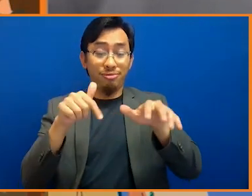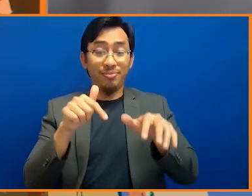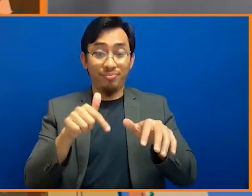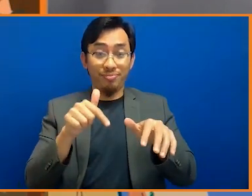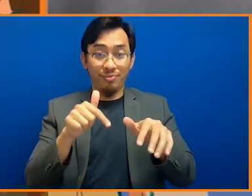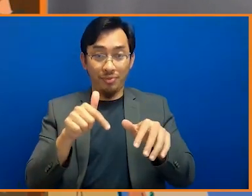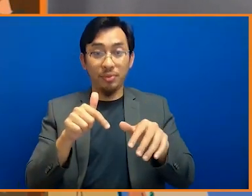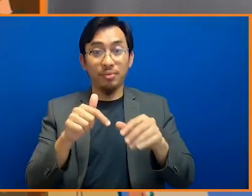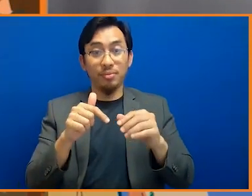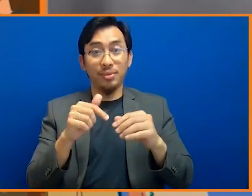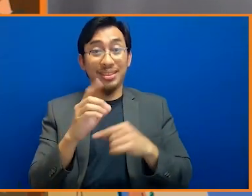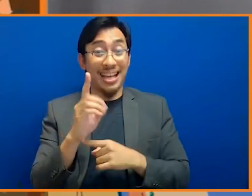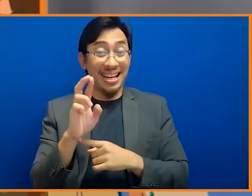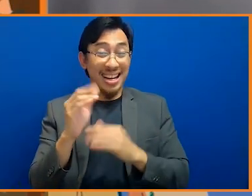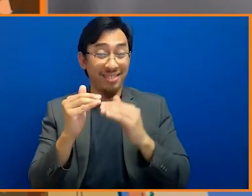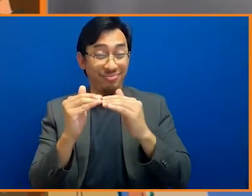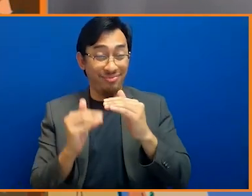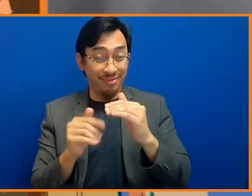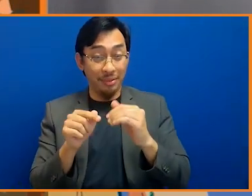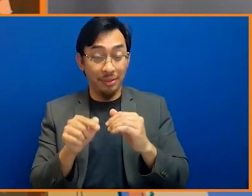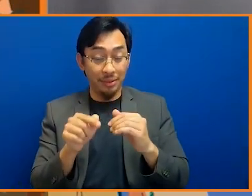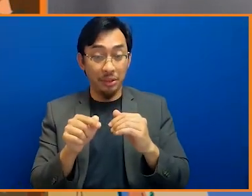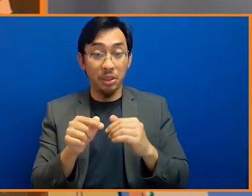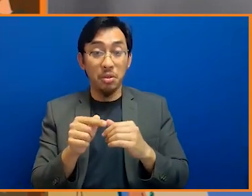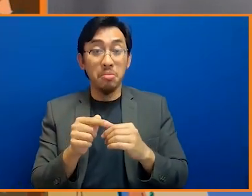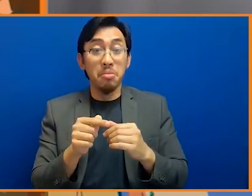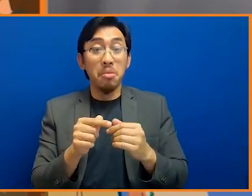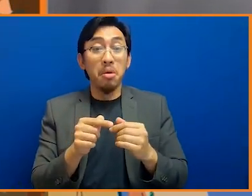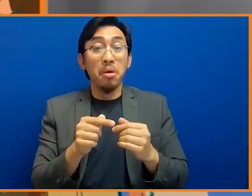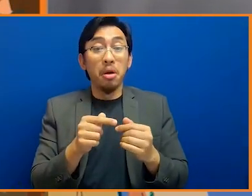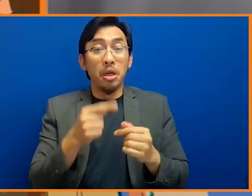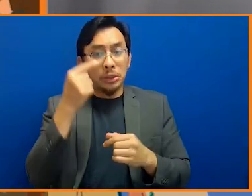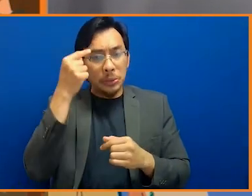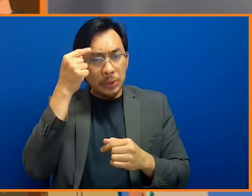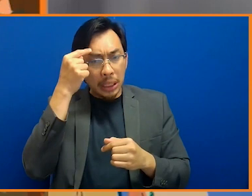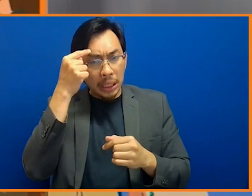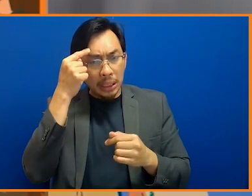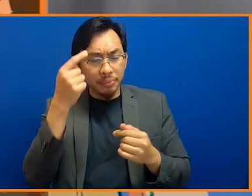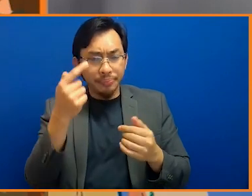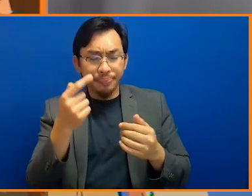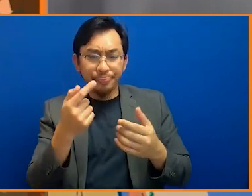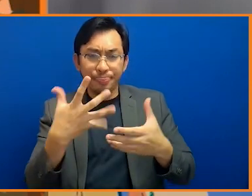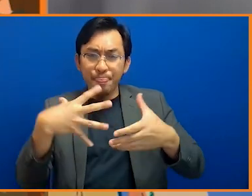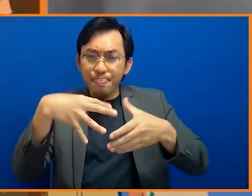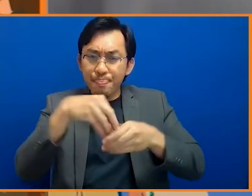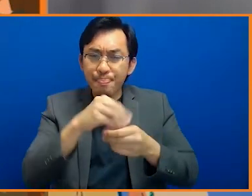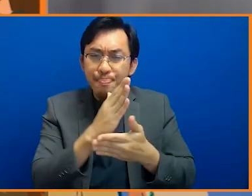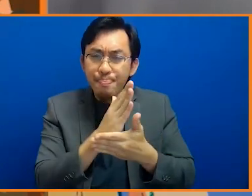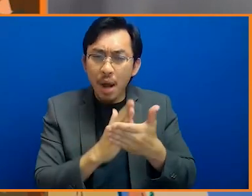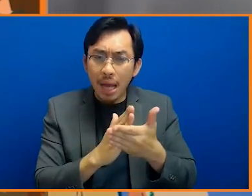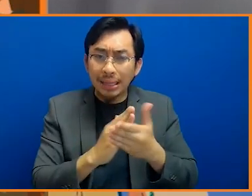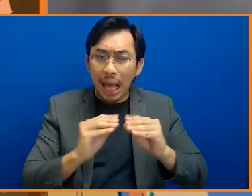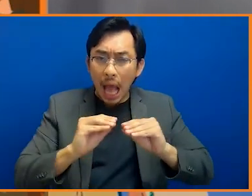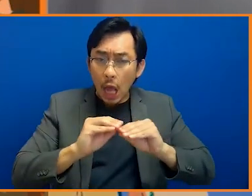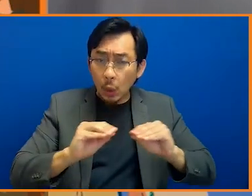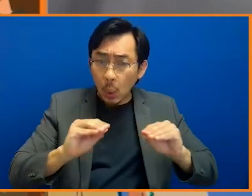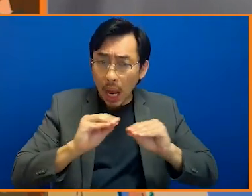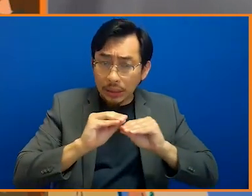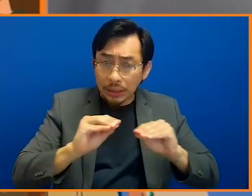tsunami risk reduction should be done not only considering as part of